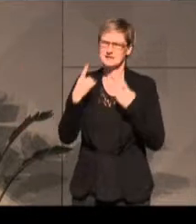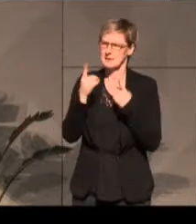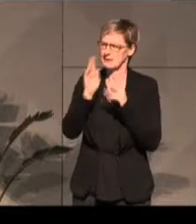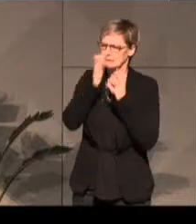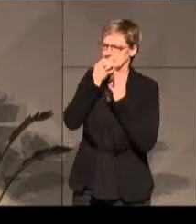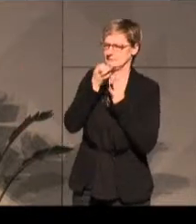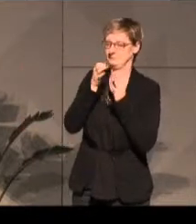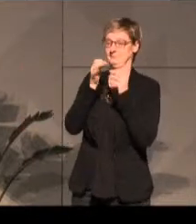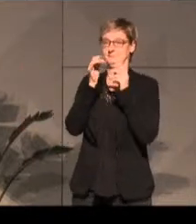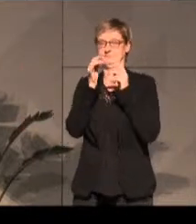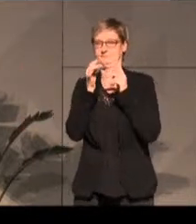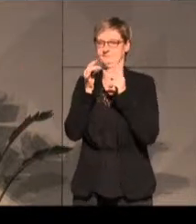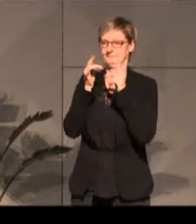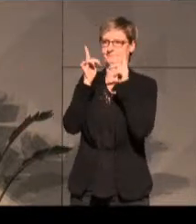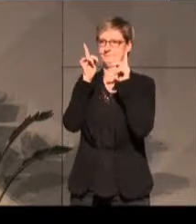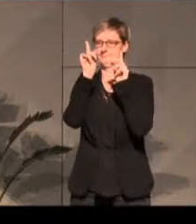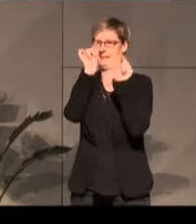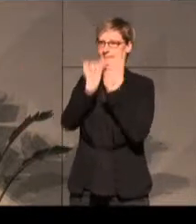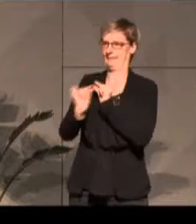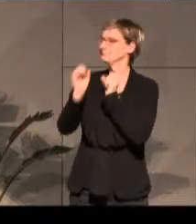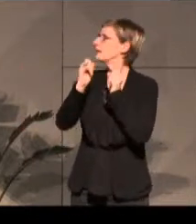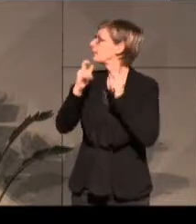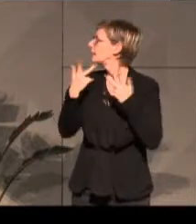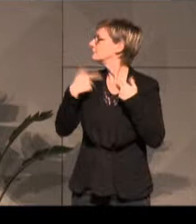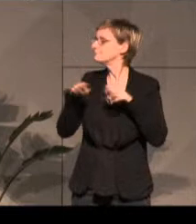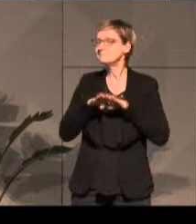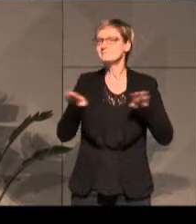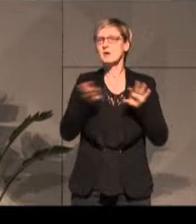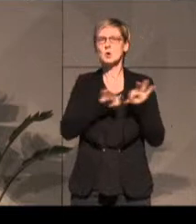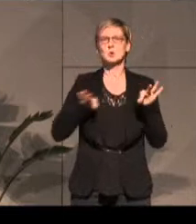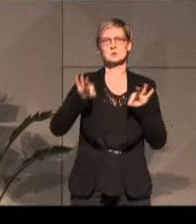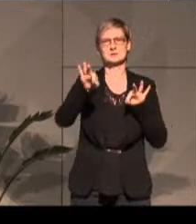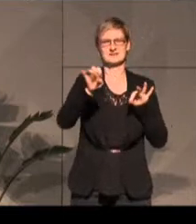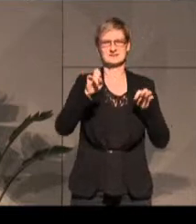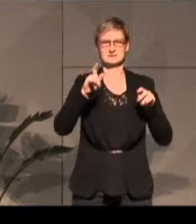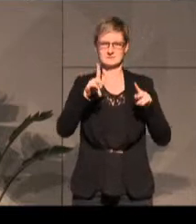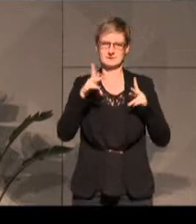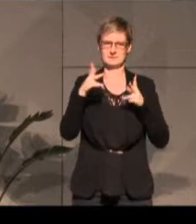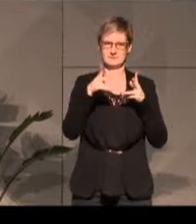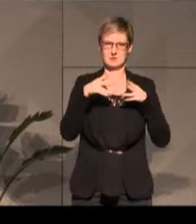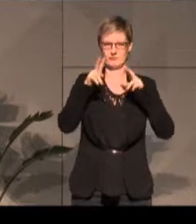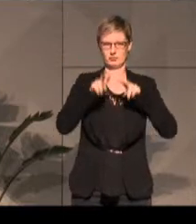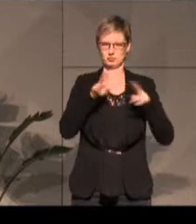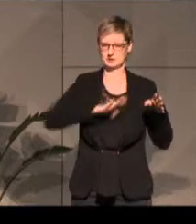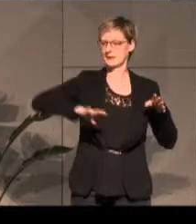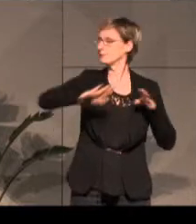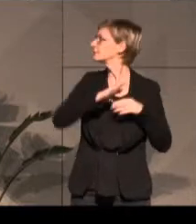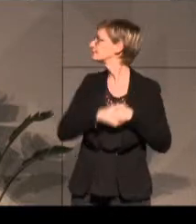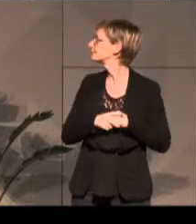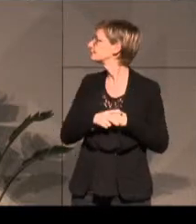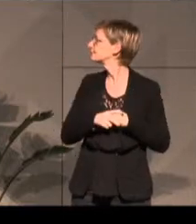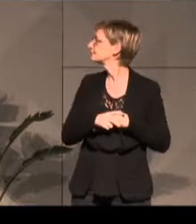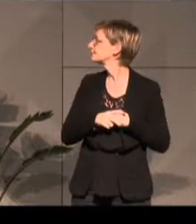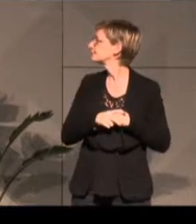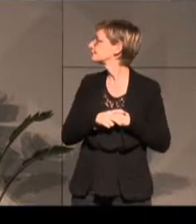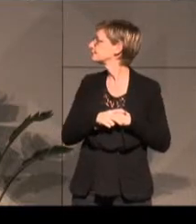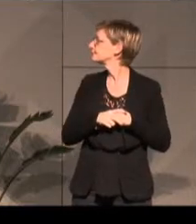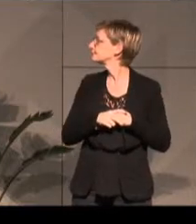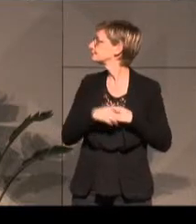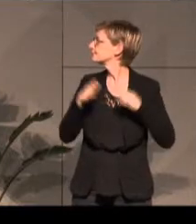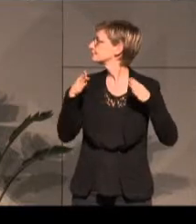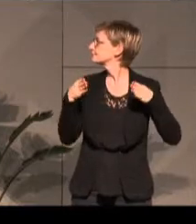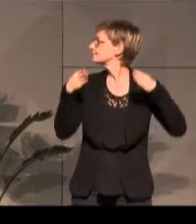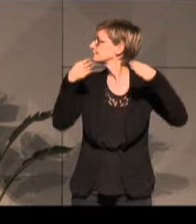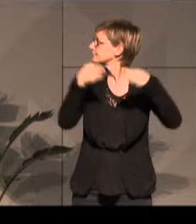So please take a look at the floor plan. I don't want you to take a look at this in detail. I just want you to see the floor plan